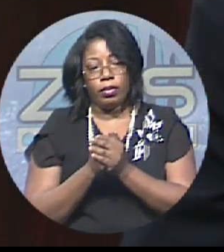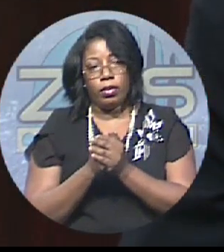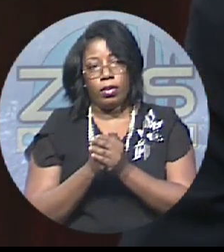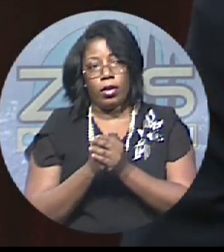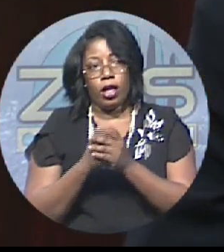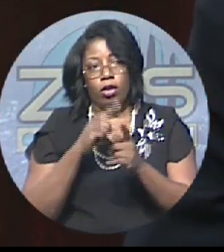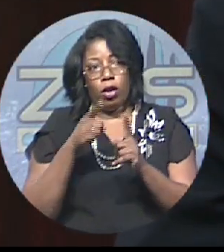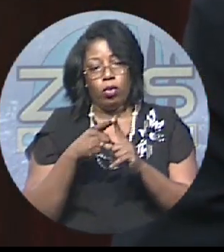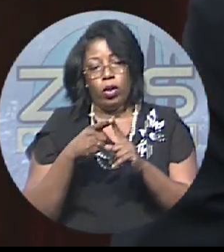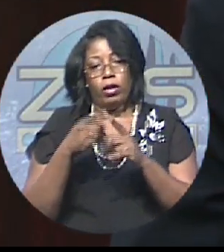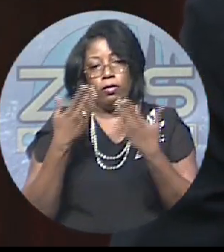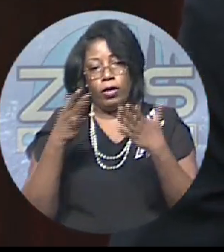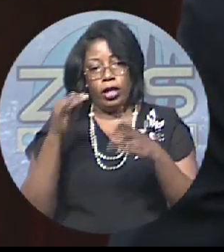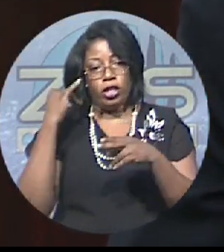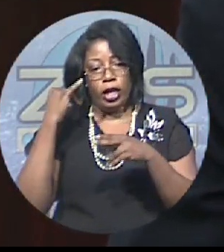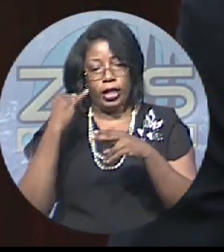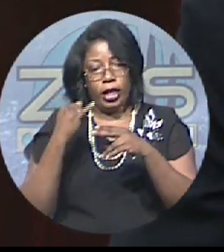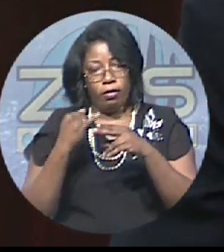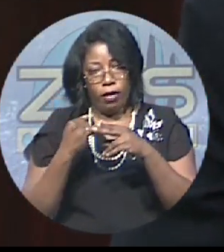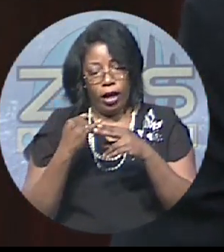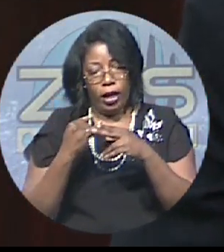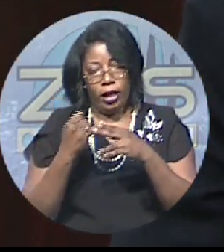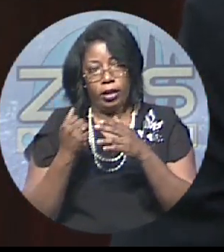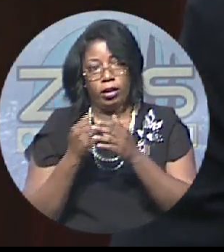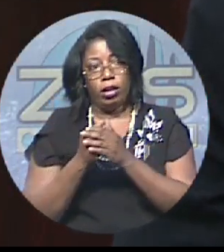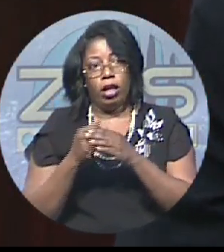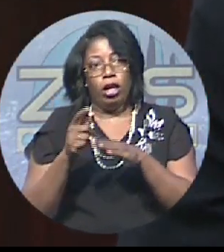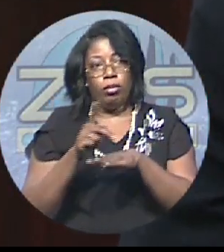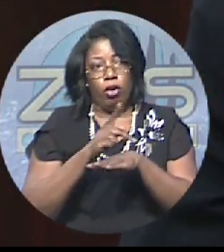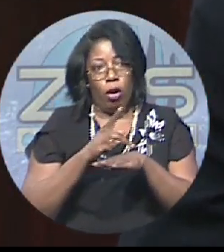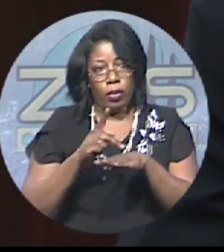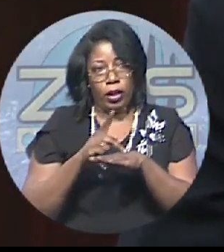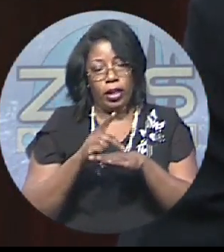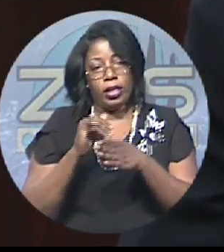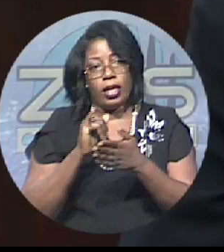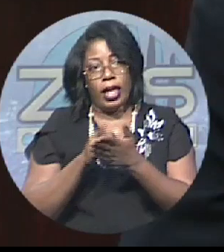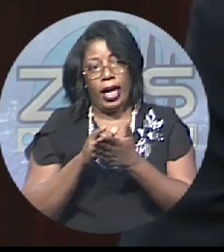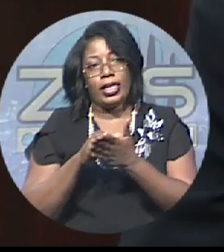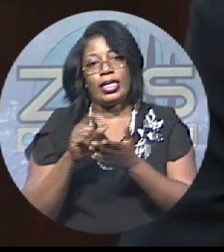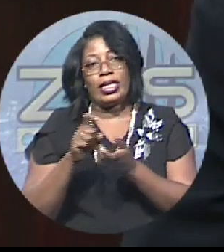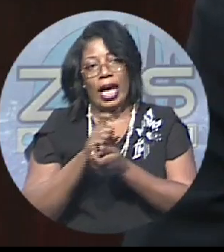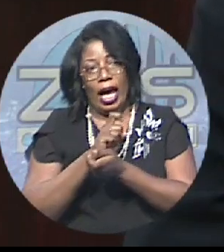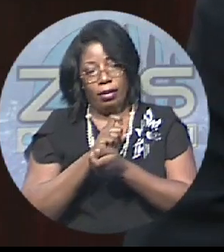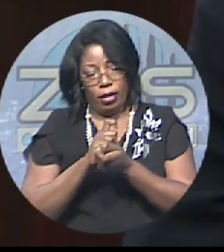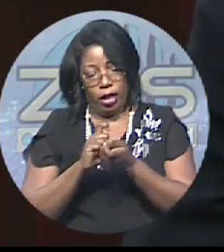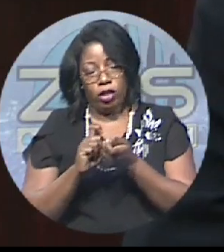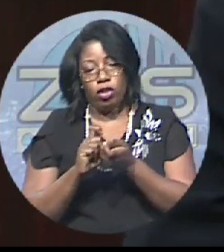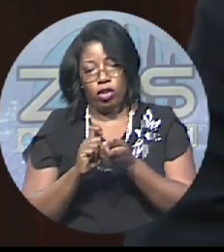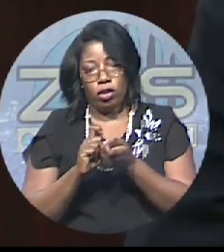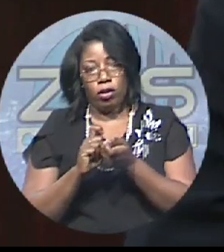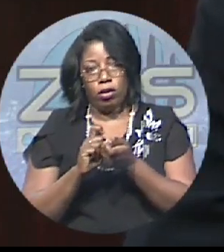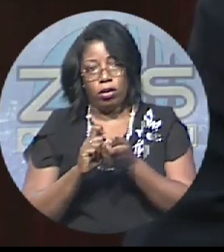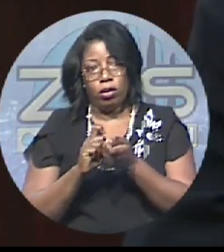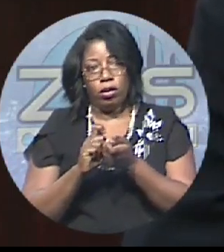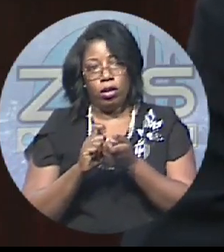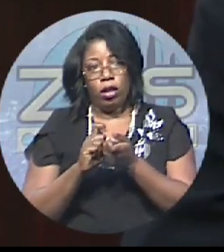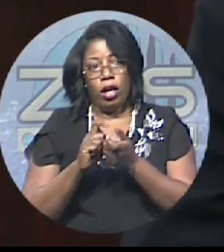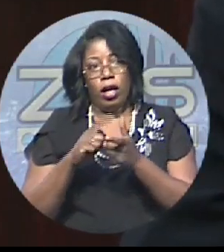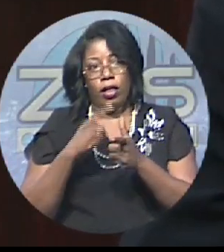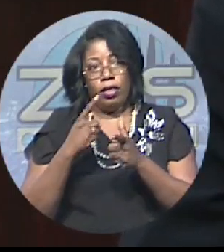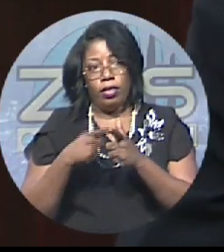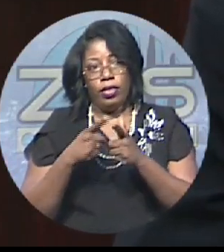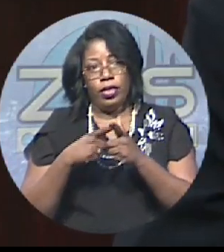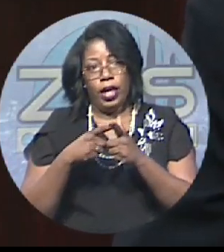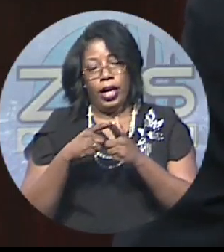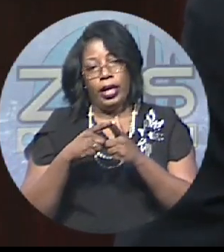Once we have identified the properties that are damaged, then adjusters will be placed